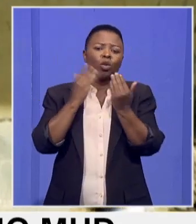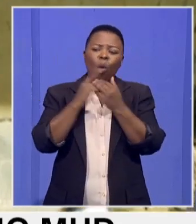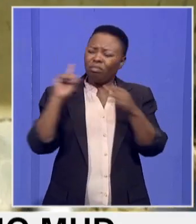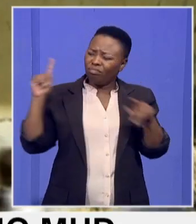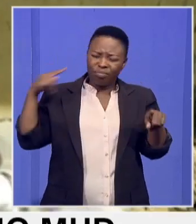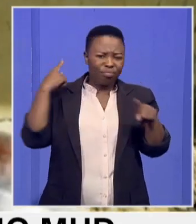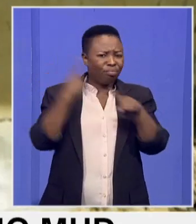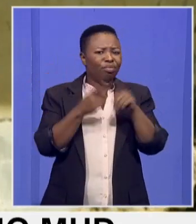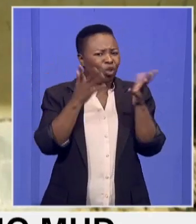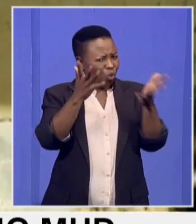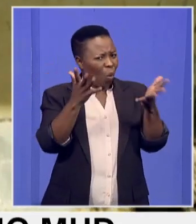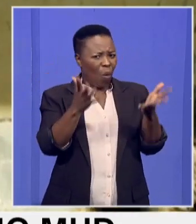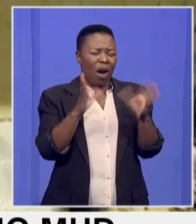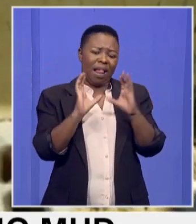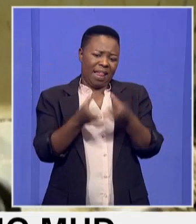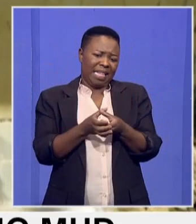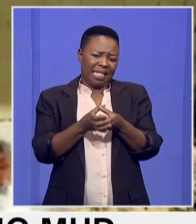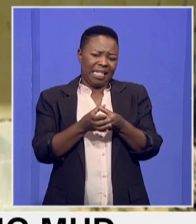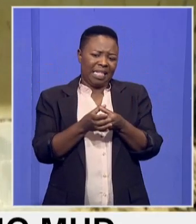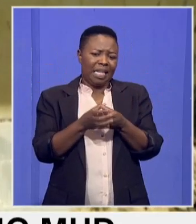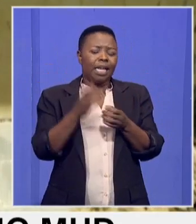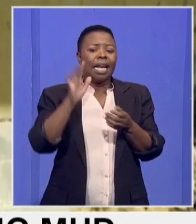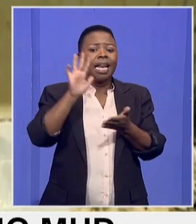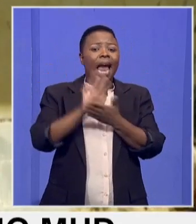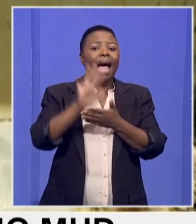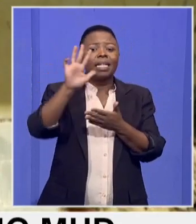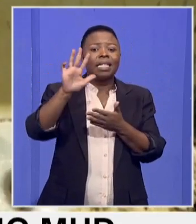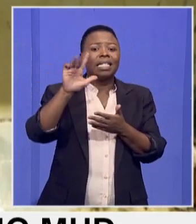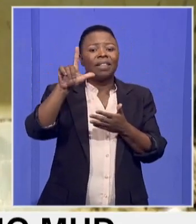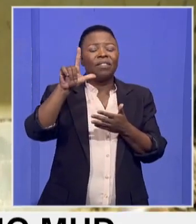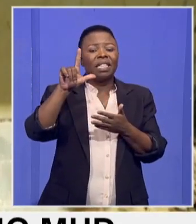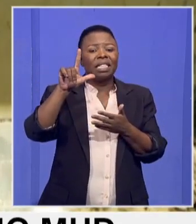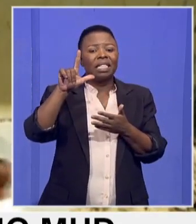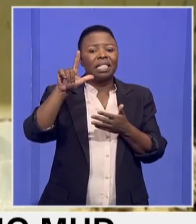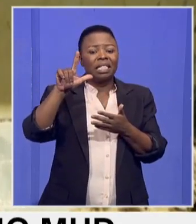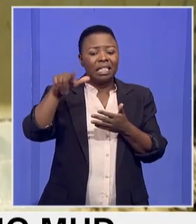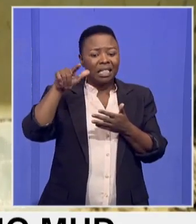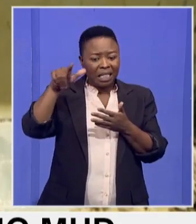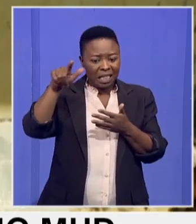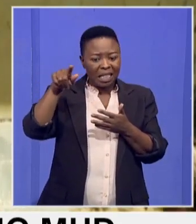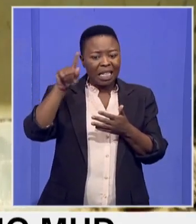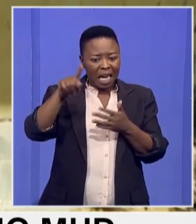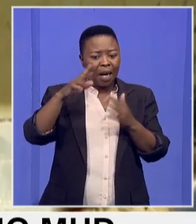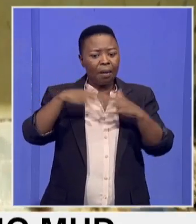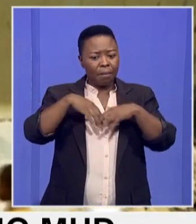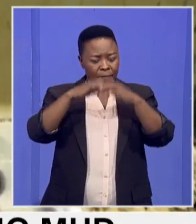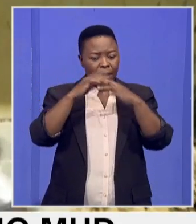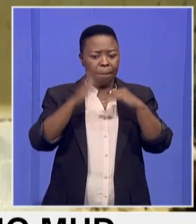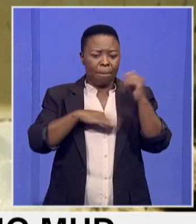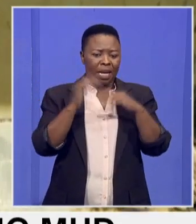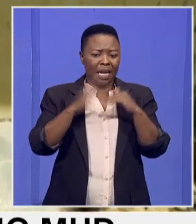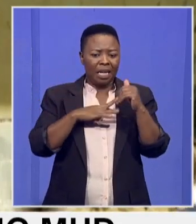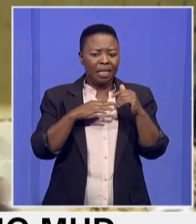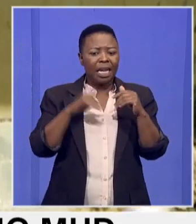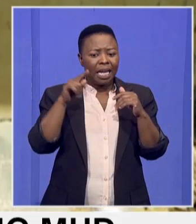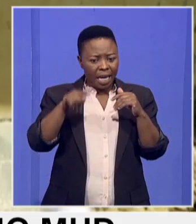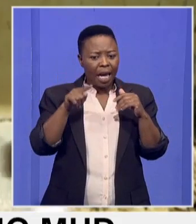From the schools that were built in the 1970s, it's the only school that remains in this